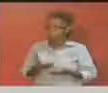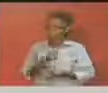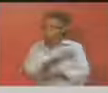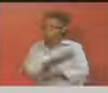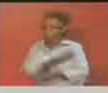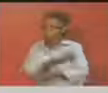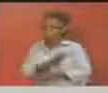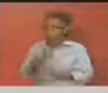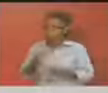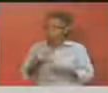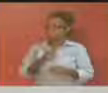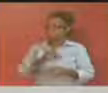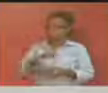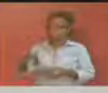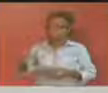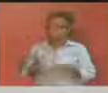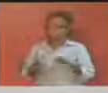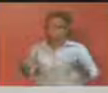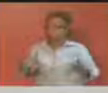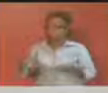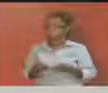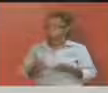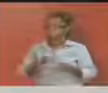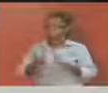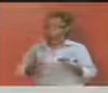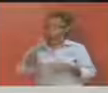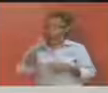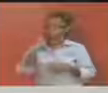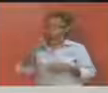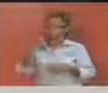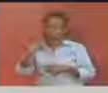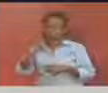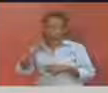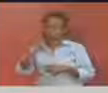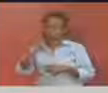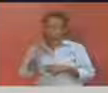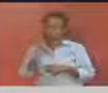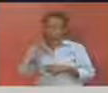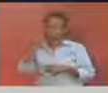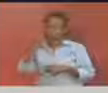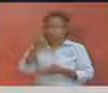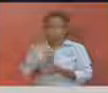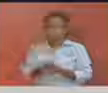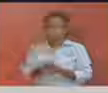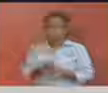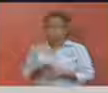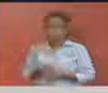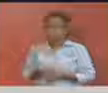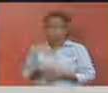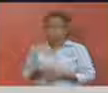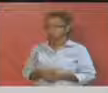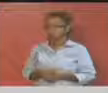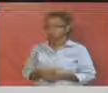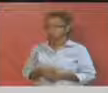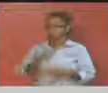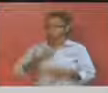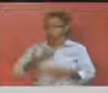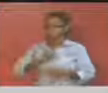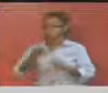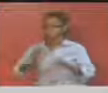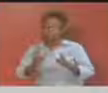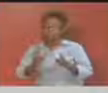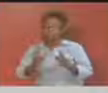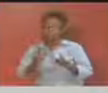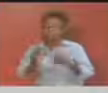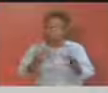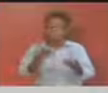a plant that is not visited by and signed off by WHO, and